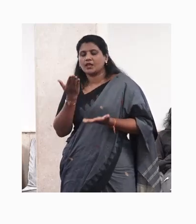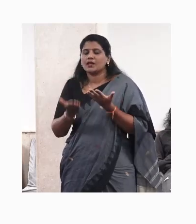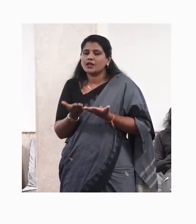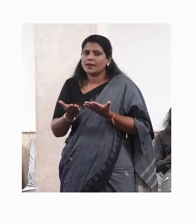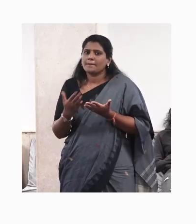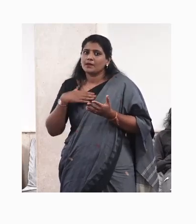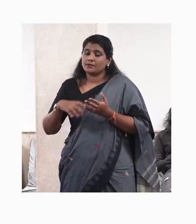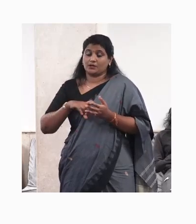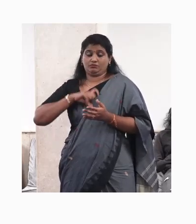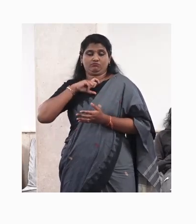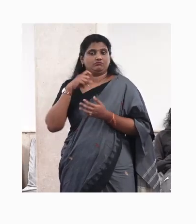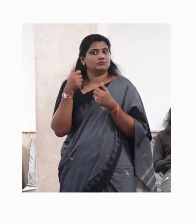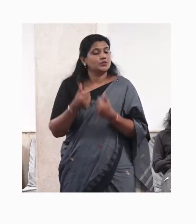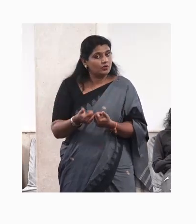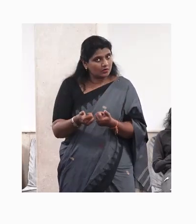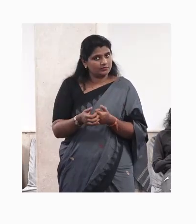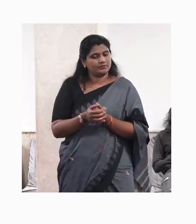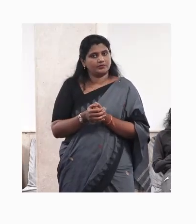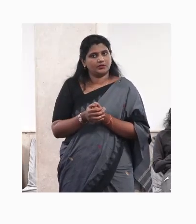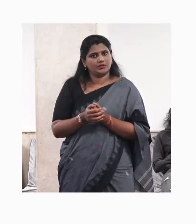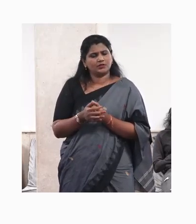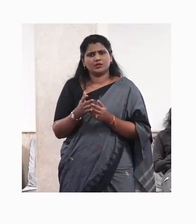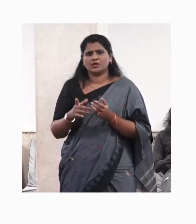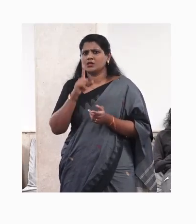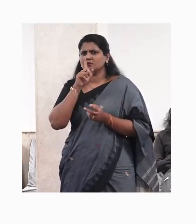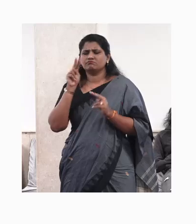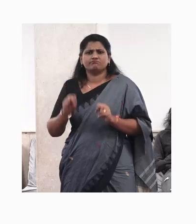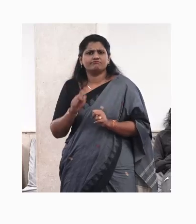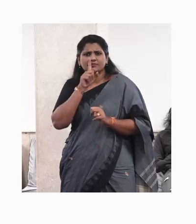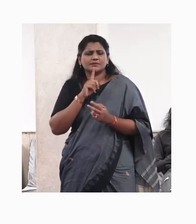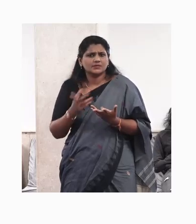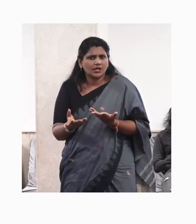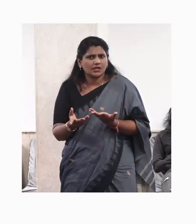absolute confidence, beneath the silence may be the need to just